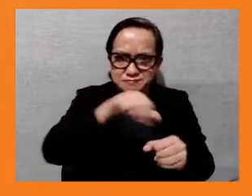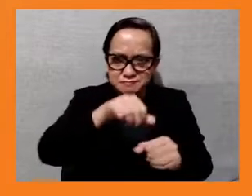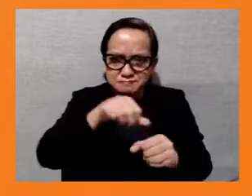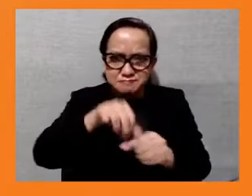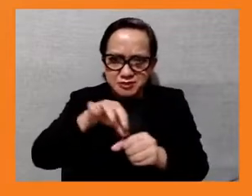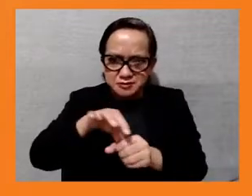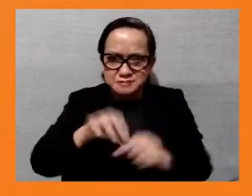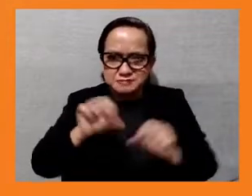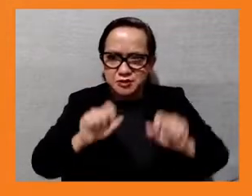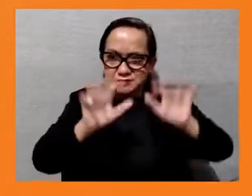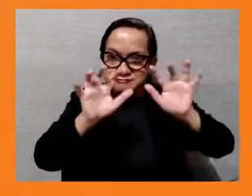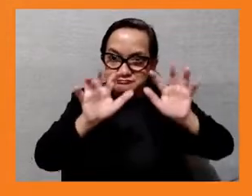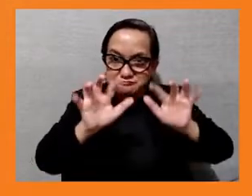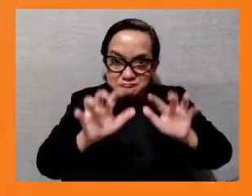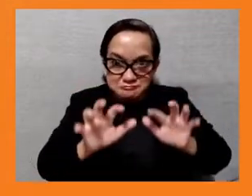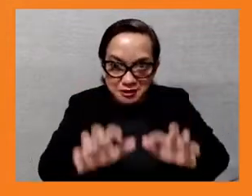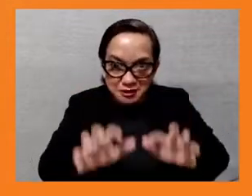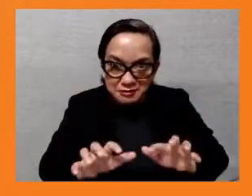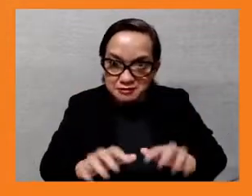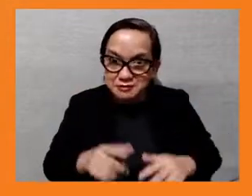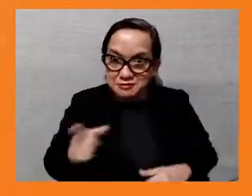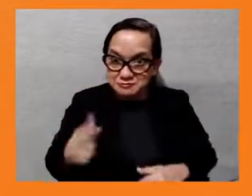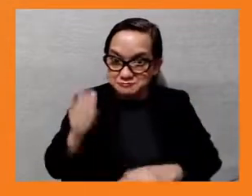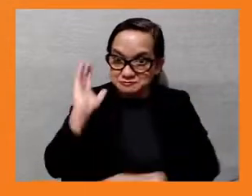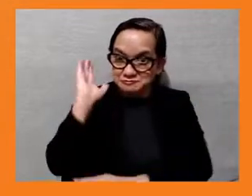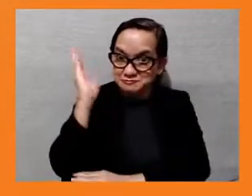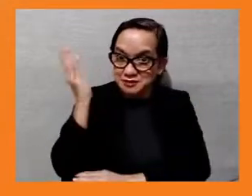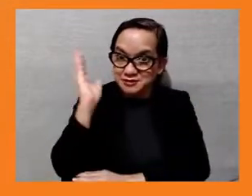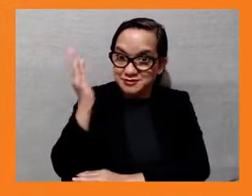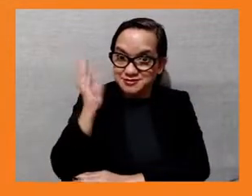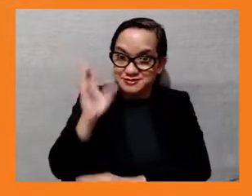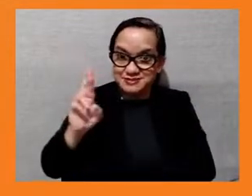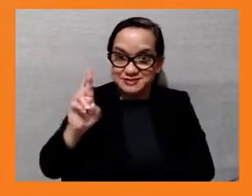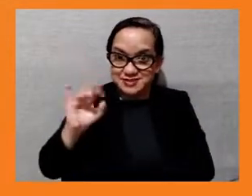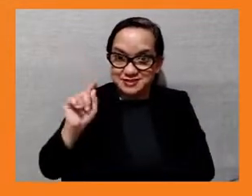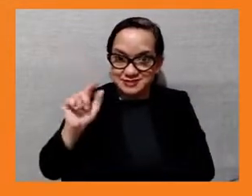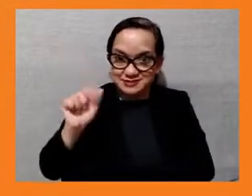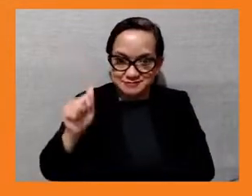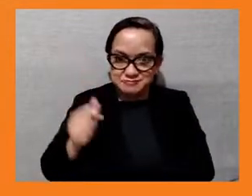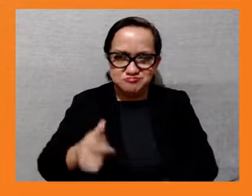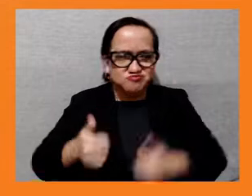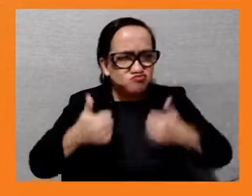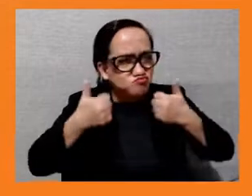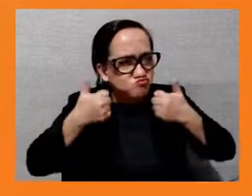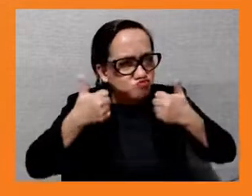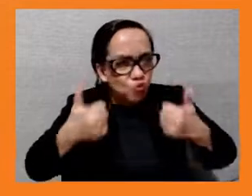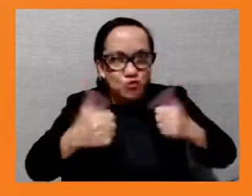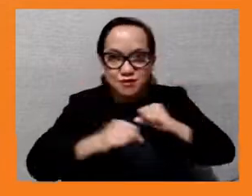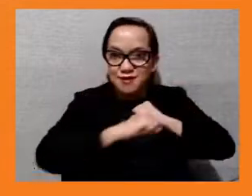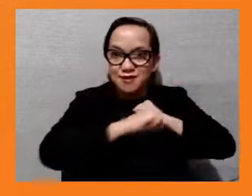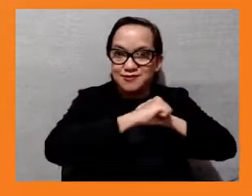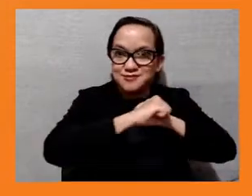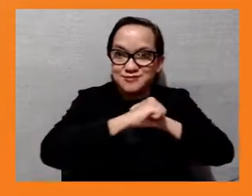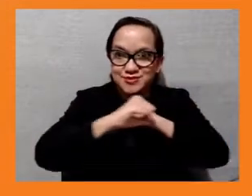reporting on a limited number of ILO conventions. That's my problem with the ADB's 2006